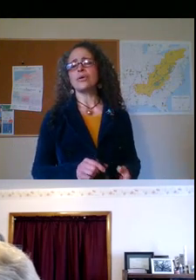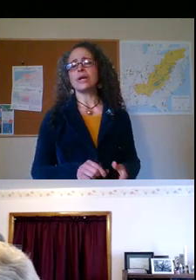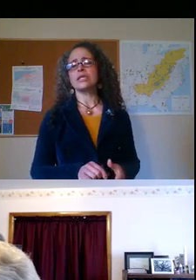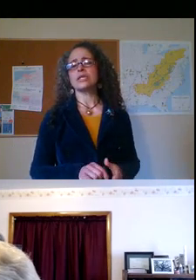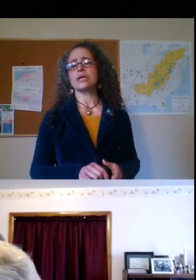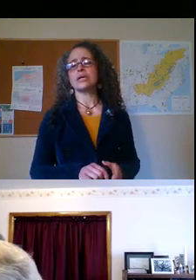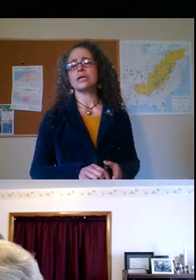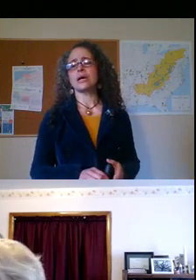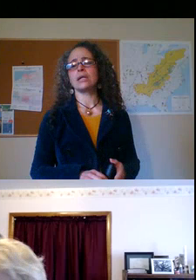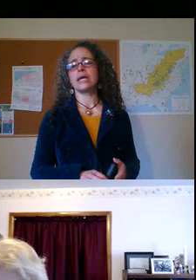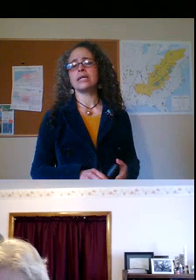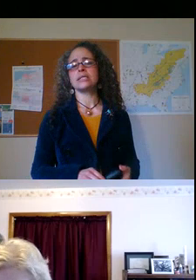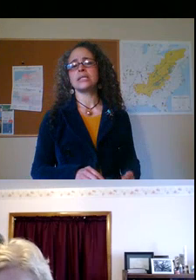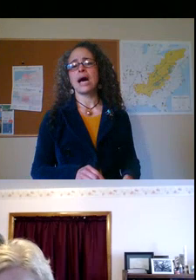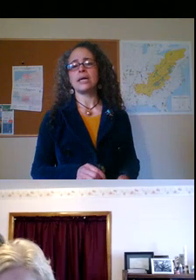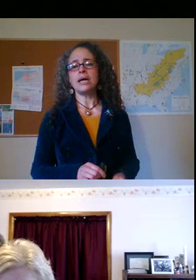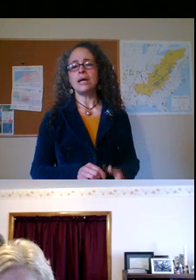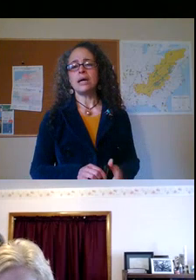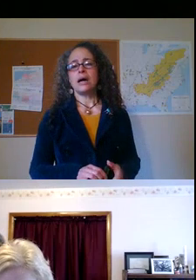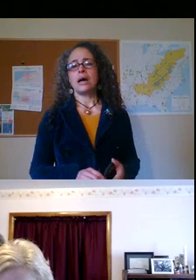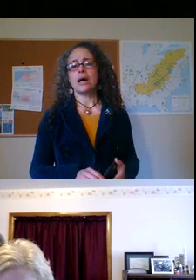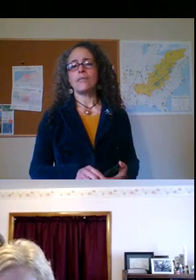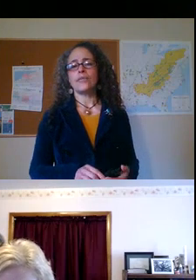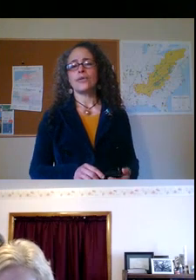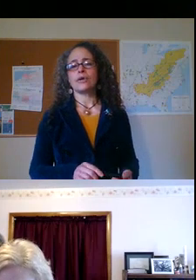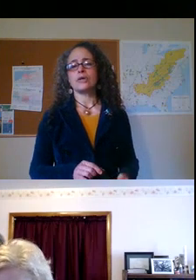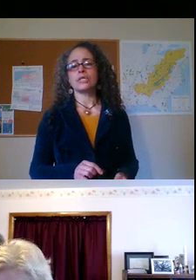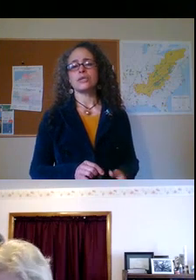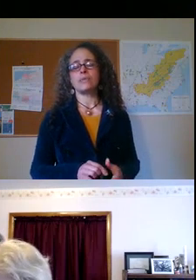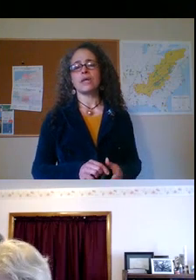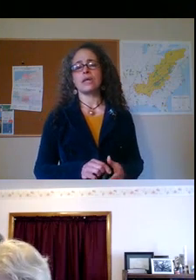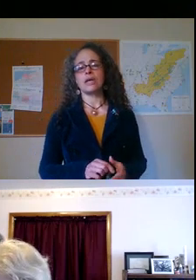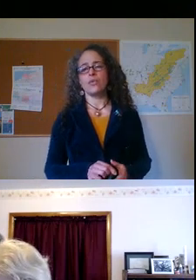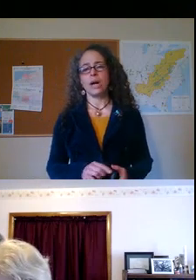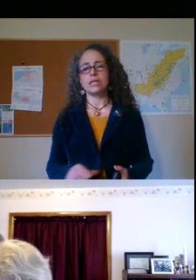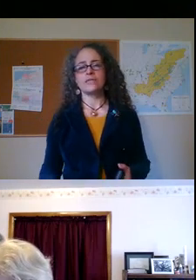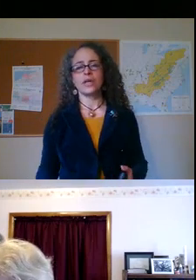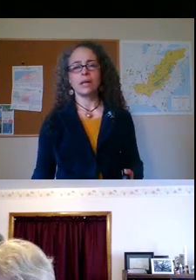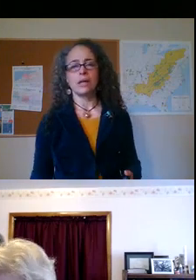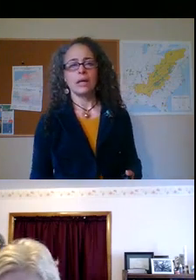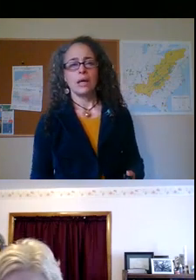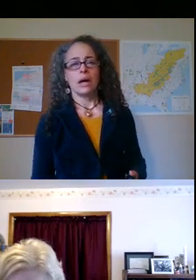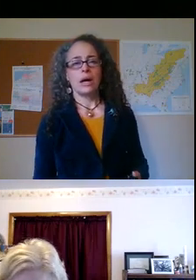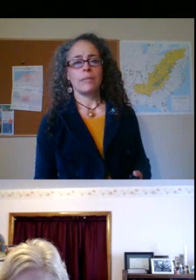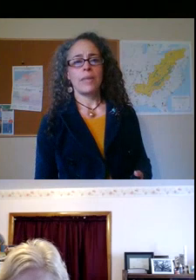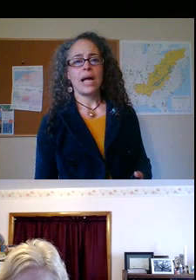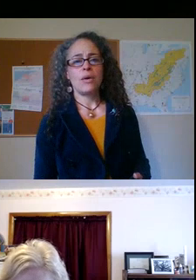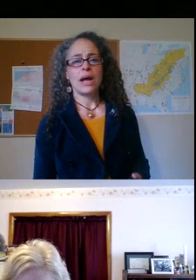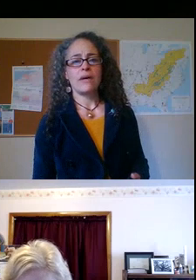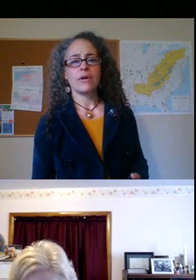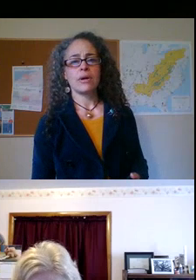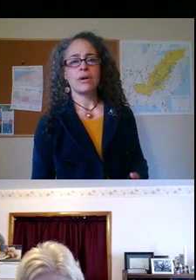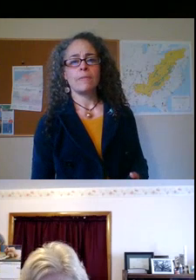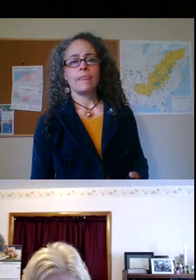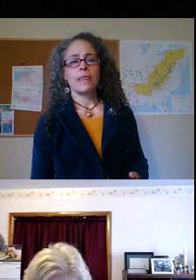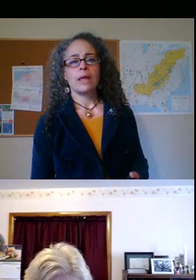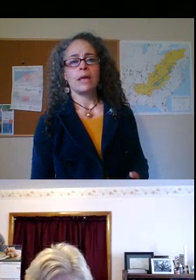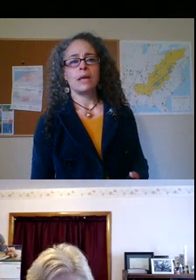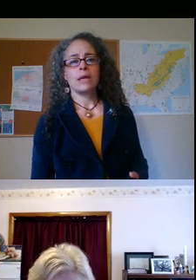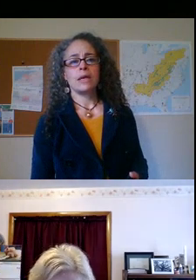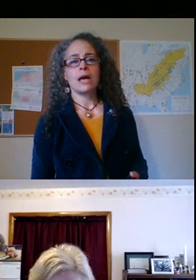At least according to the latest data. The closest would be in Wellsville.